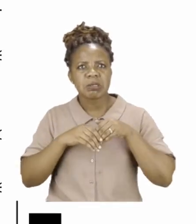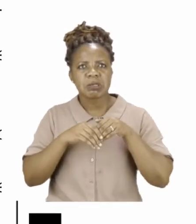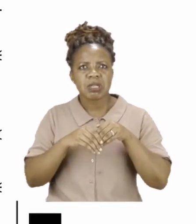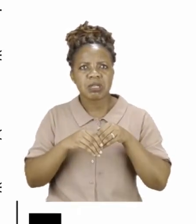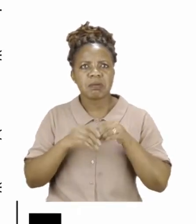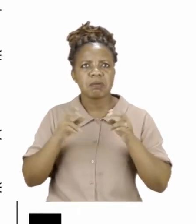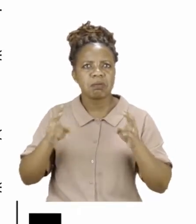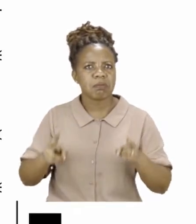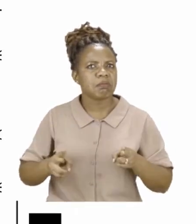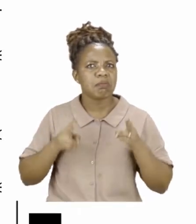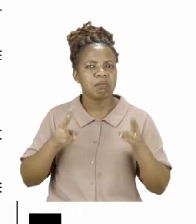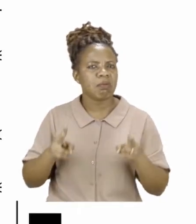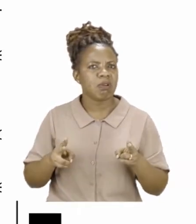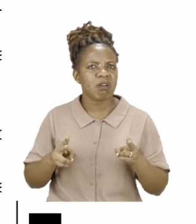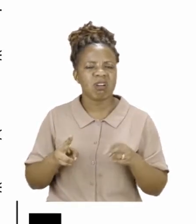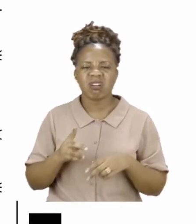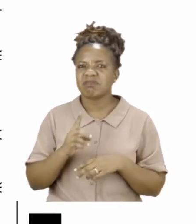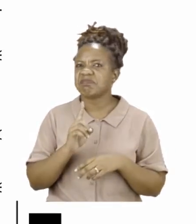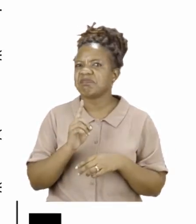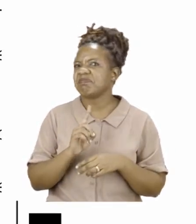a whole day to get there.